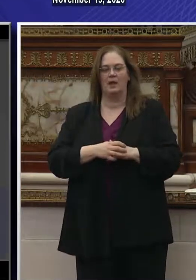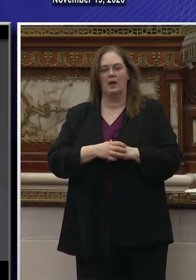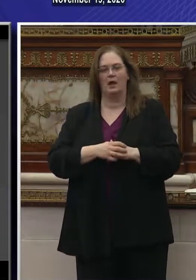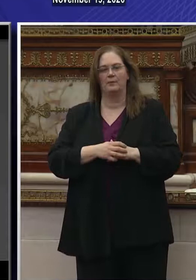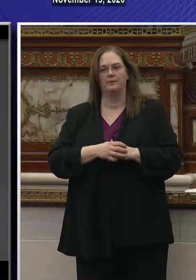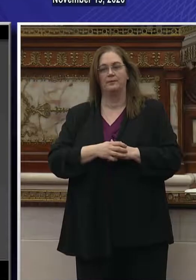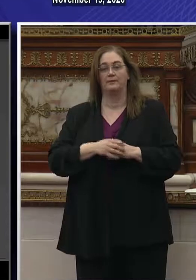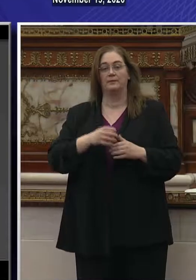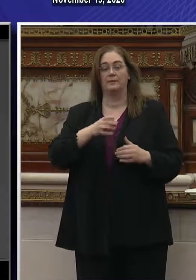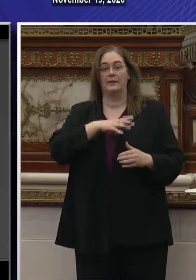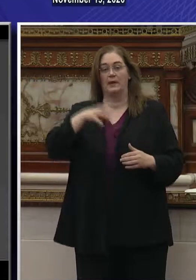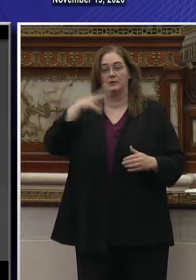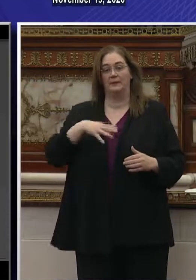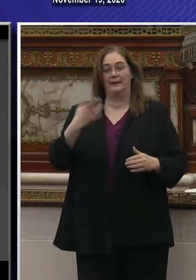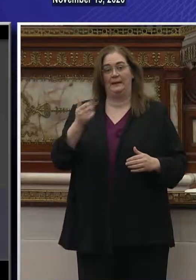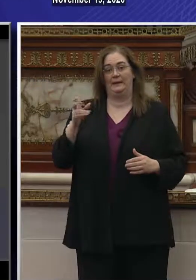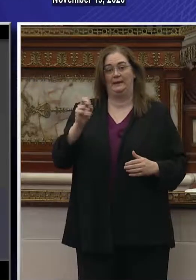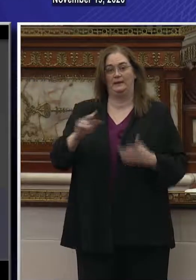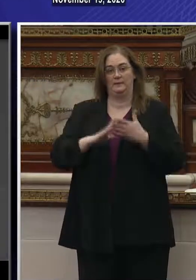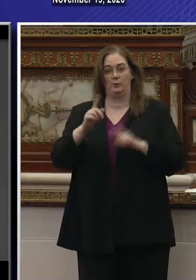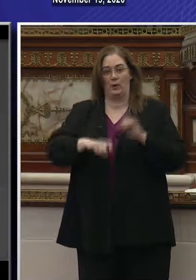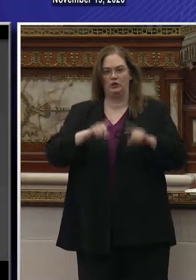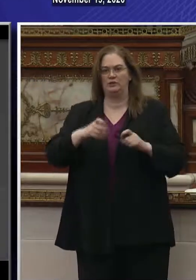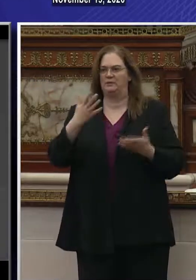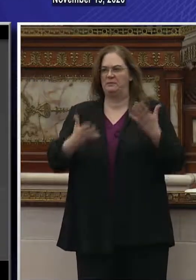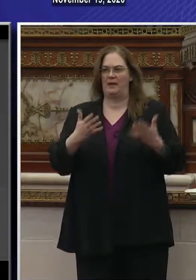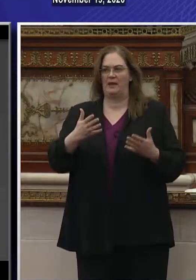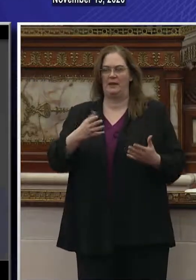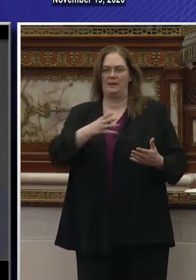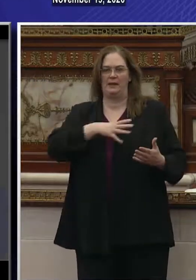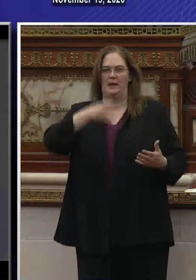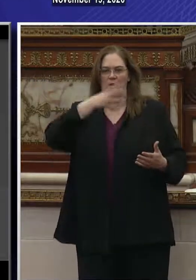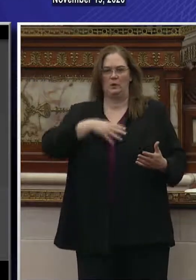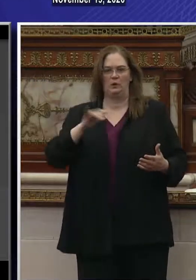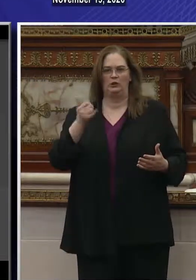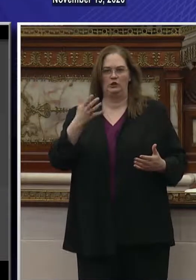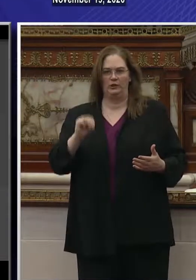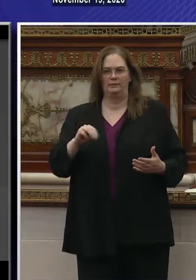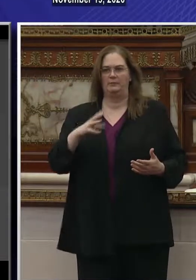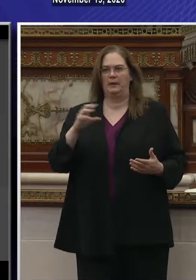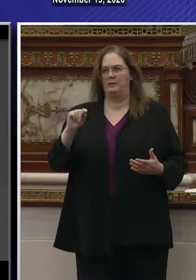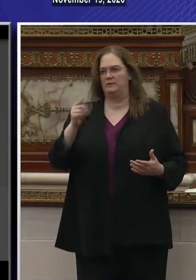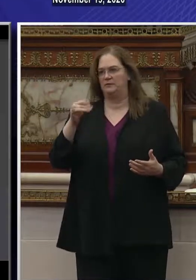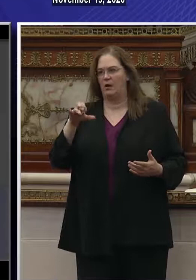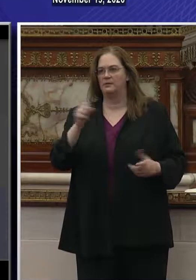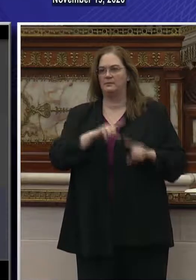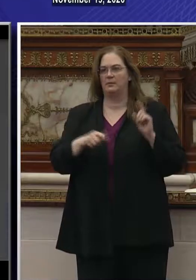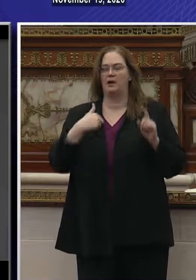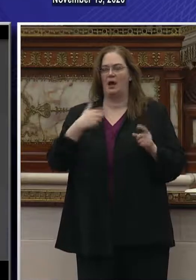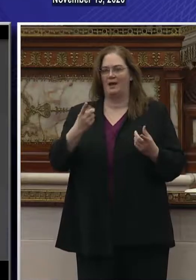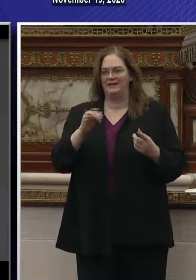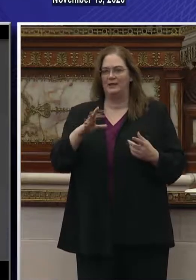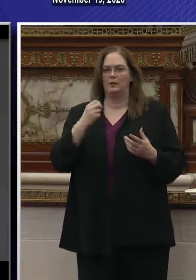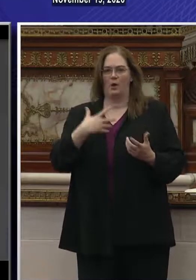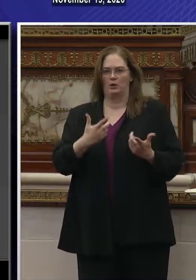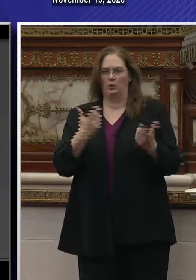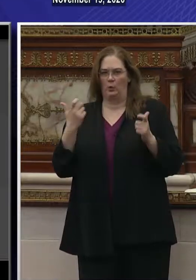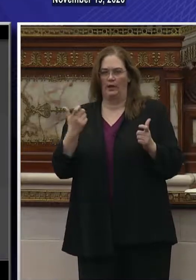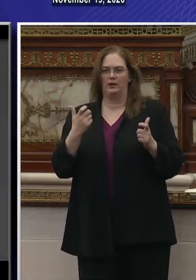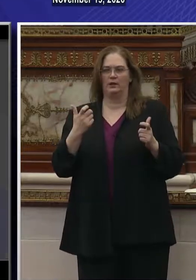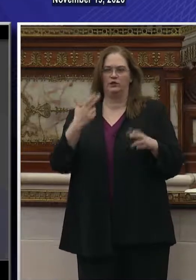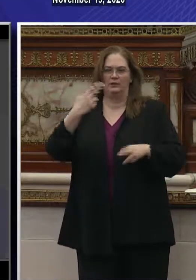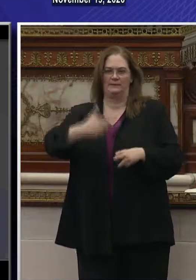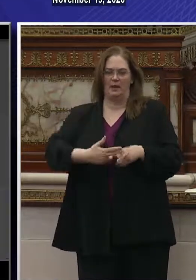Councilman Heenan had some questions, and I'm not sure, maybe Councilwoman Gim and maybe Thomas. but I did want to just quickly